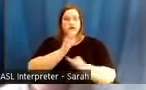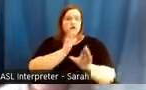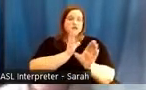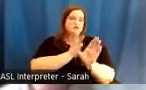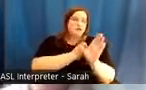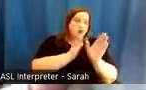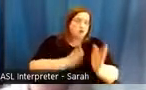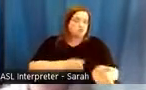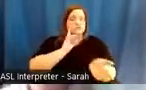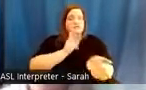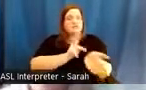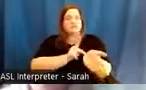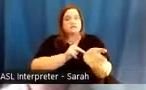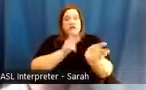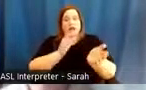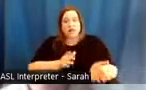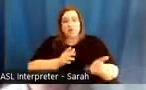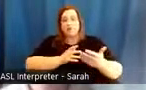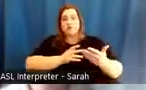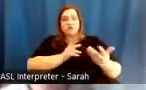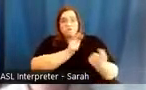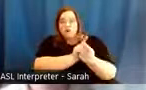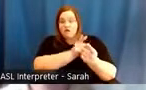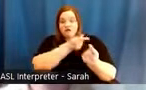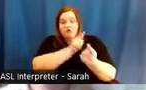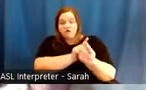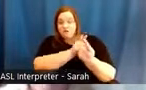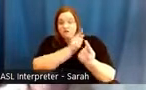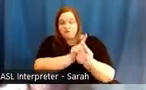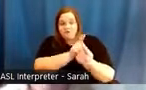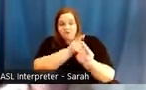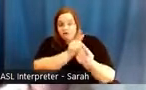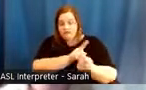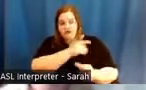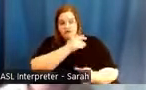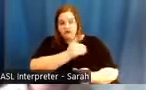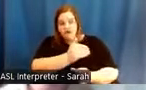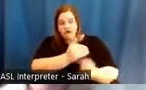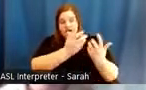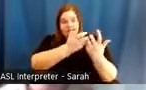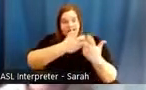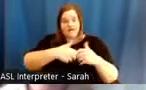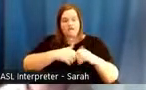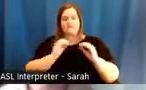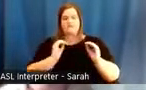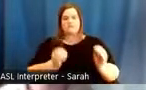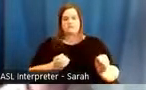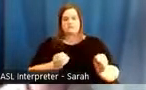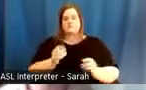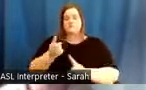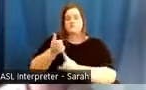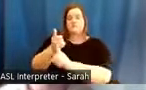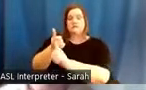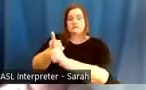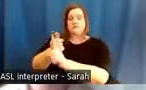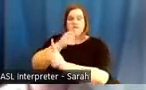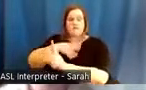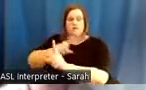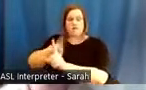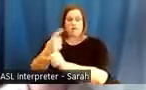psychiatrist. Nothing ever came of those meetings. After 2 years on her own with the two clients,